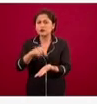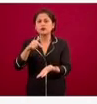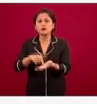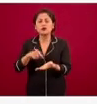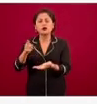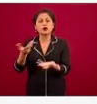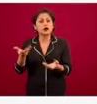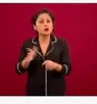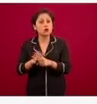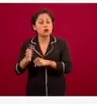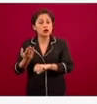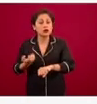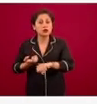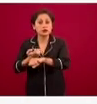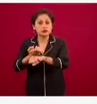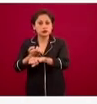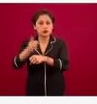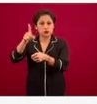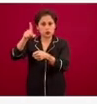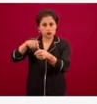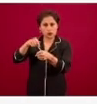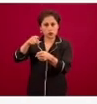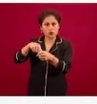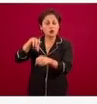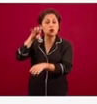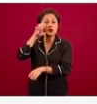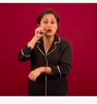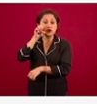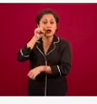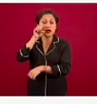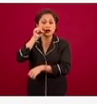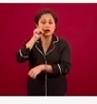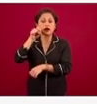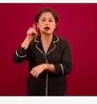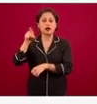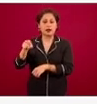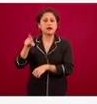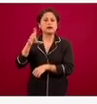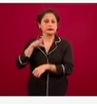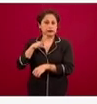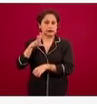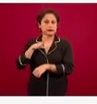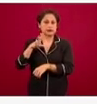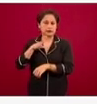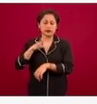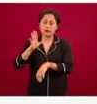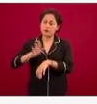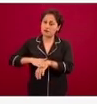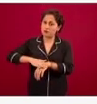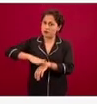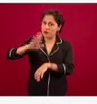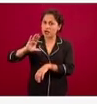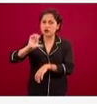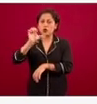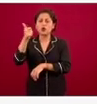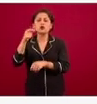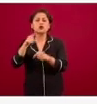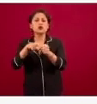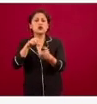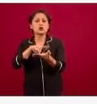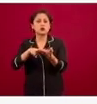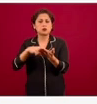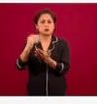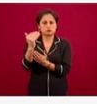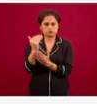disease per state within the Mexican territory. The states that are marked with orange, of